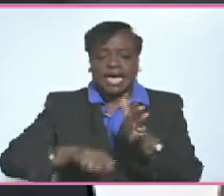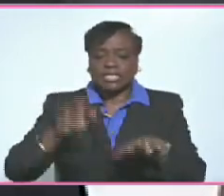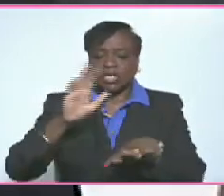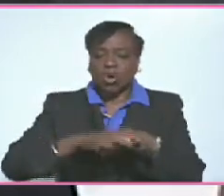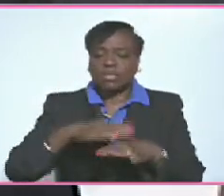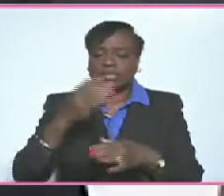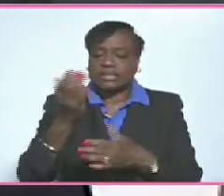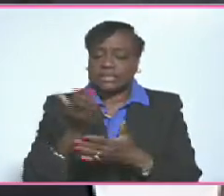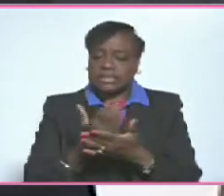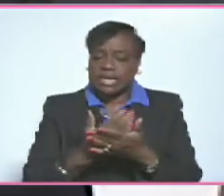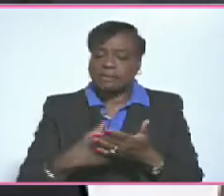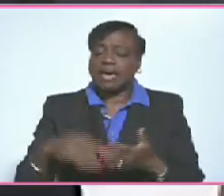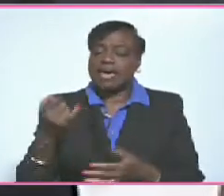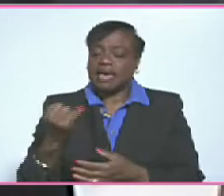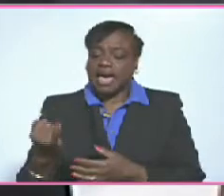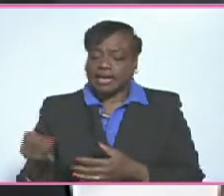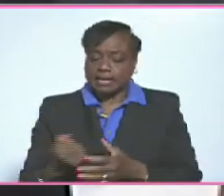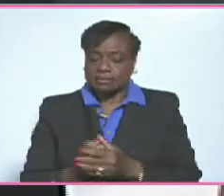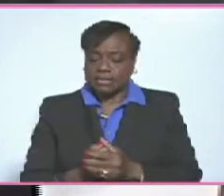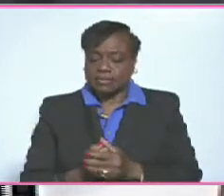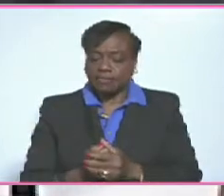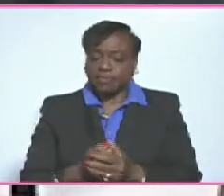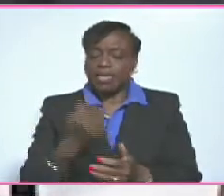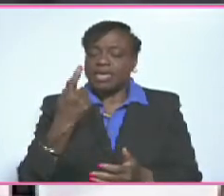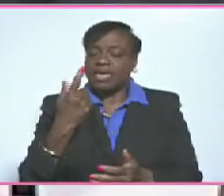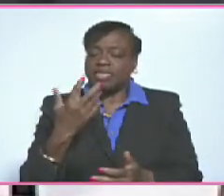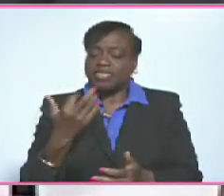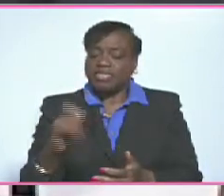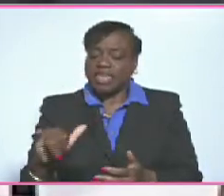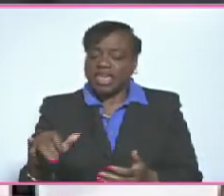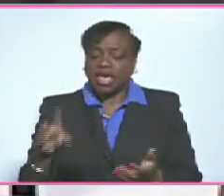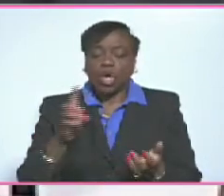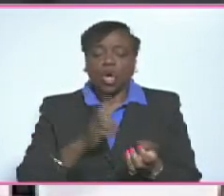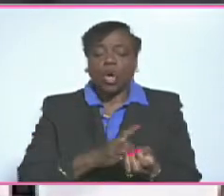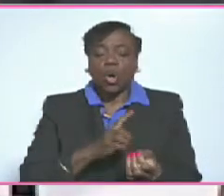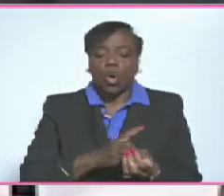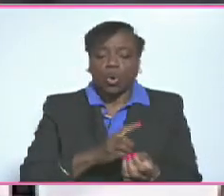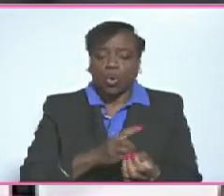also have to give us a little bit of credit for